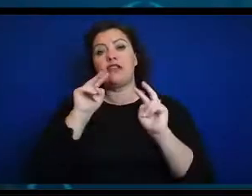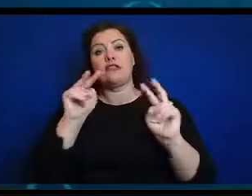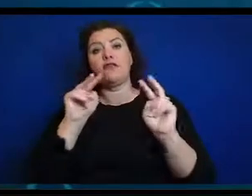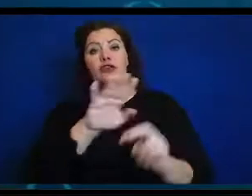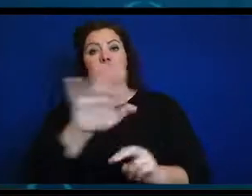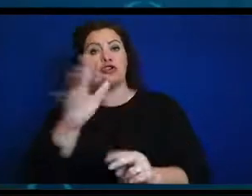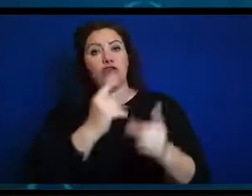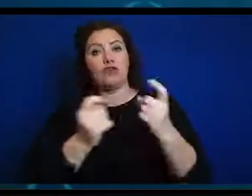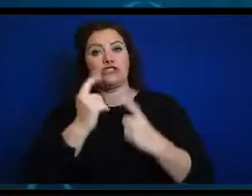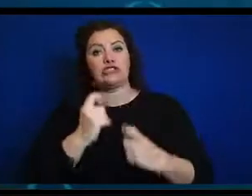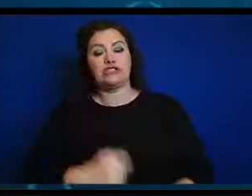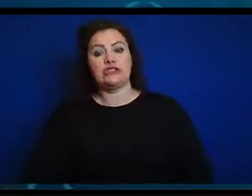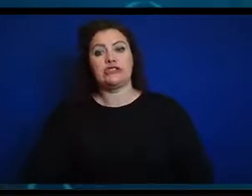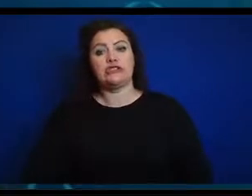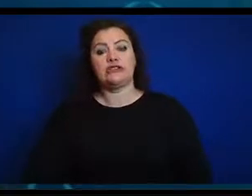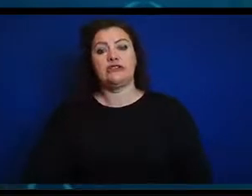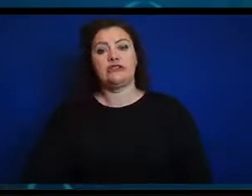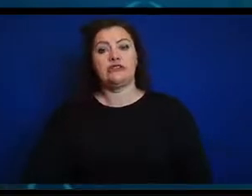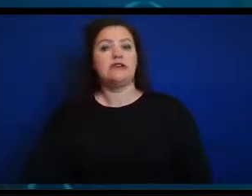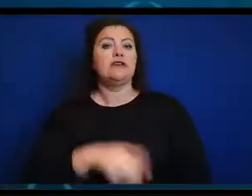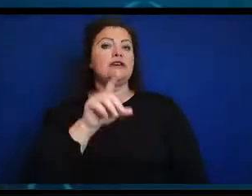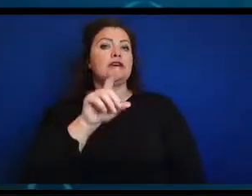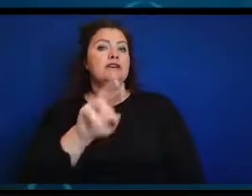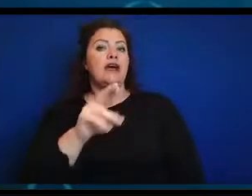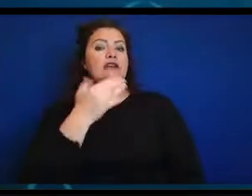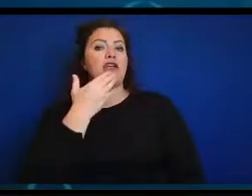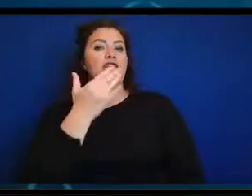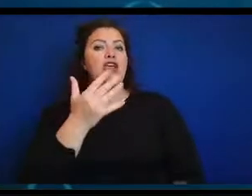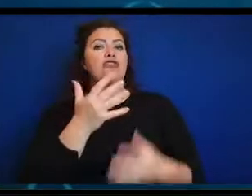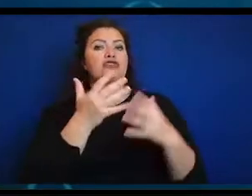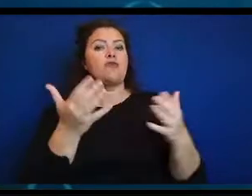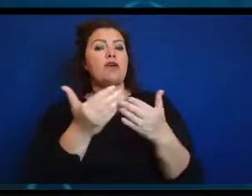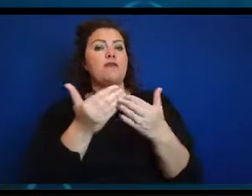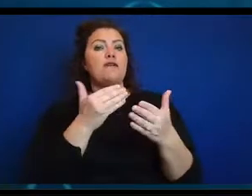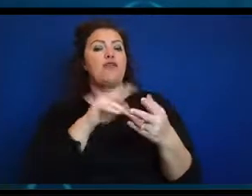questions. Doctor, thanks very much. And before turning to our